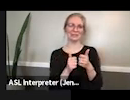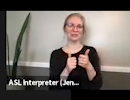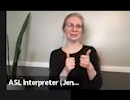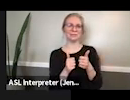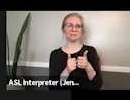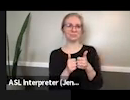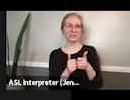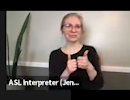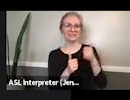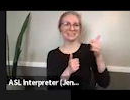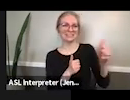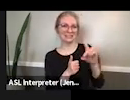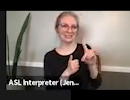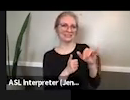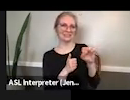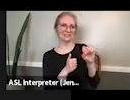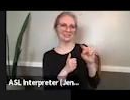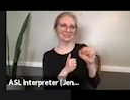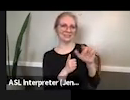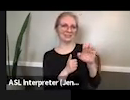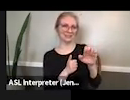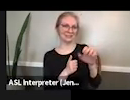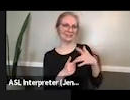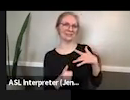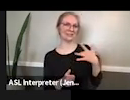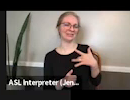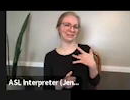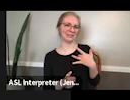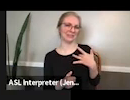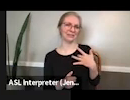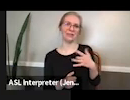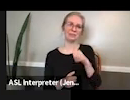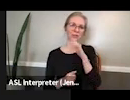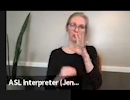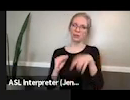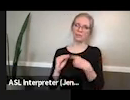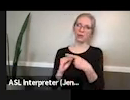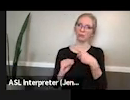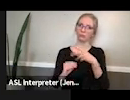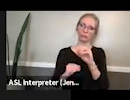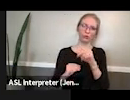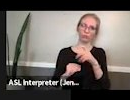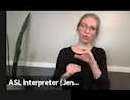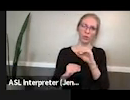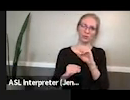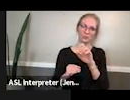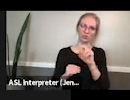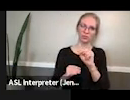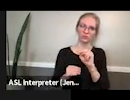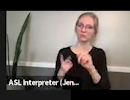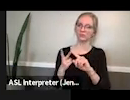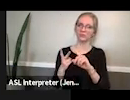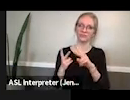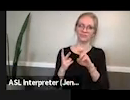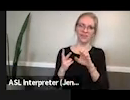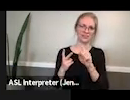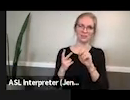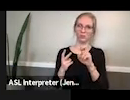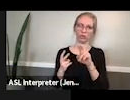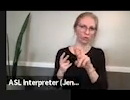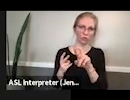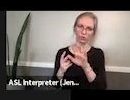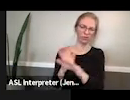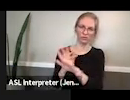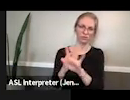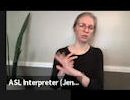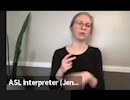of the 5 main senses, I'm not talking about proprioception, vestibular, I'm not talking about those. but the ones that you learn in kindergarten about the